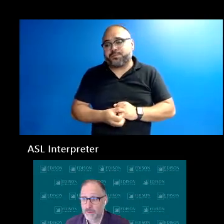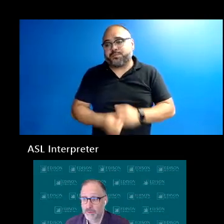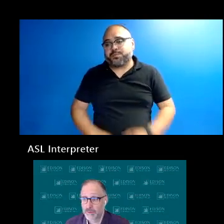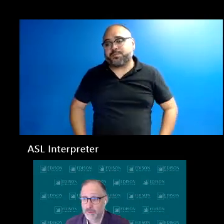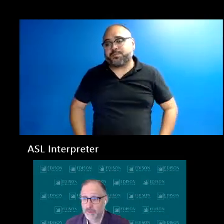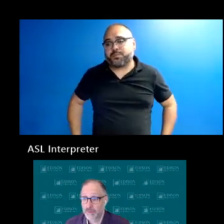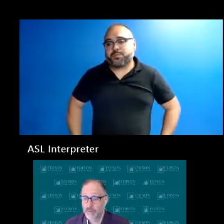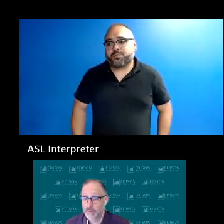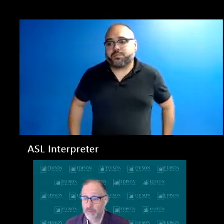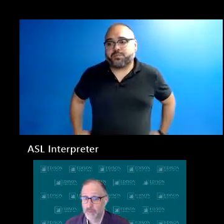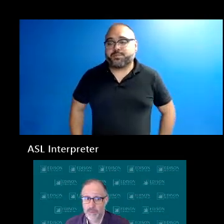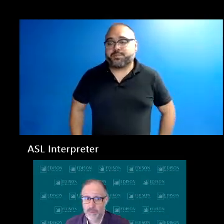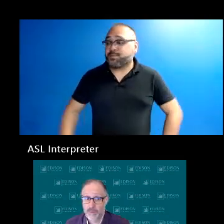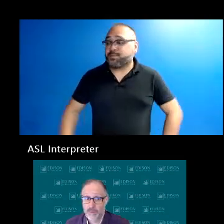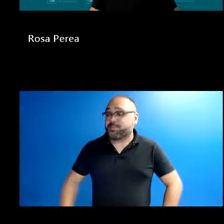Thank you.